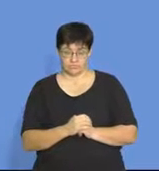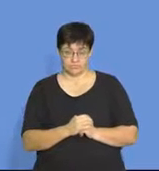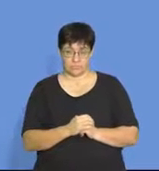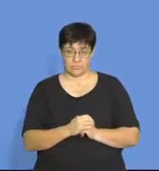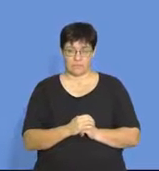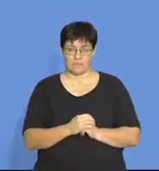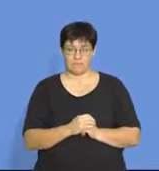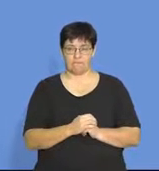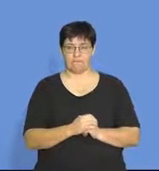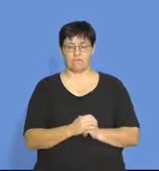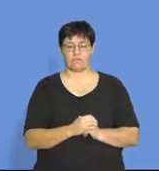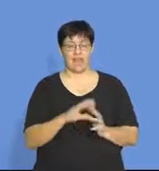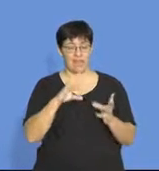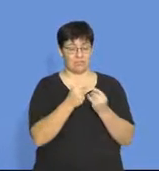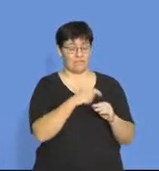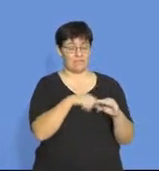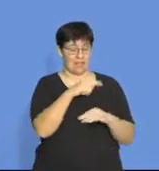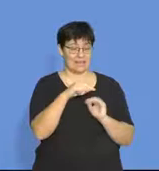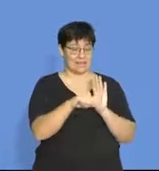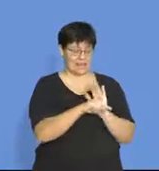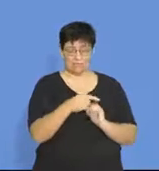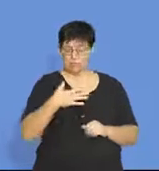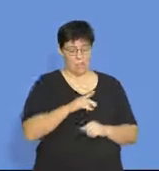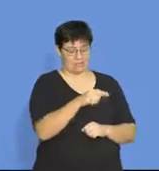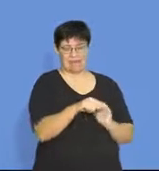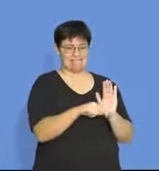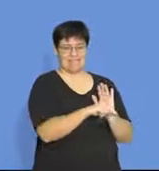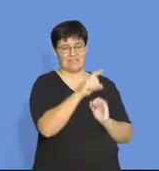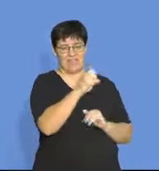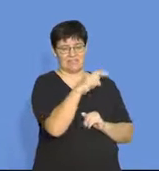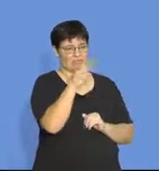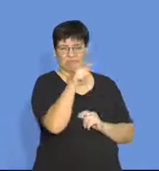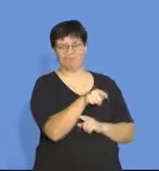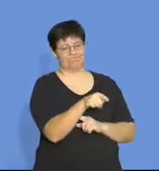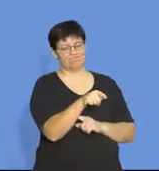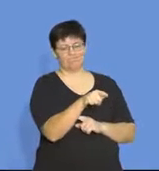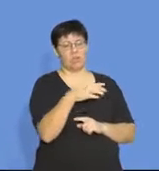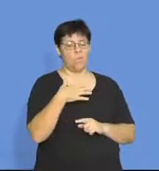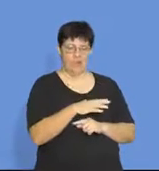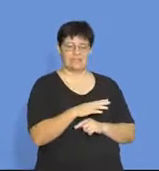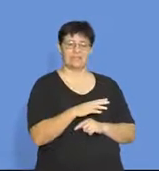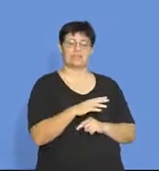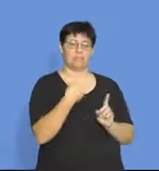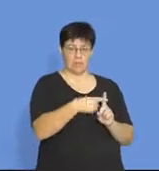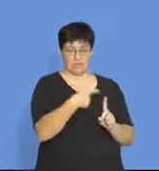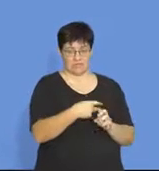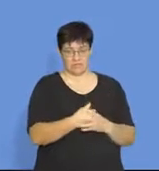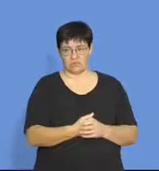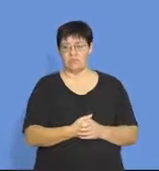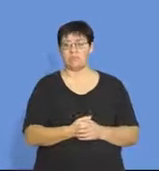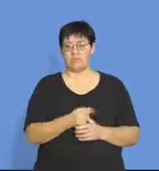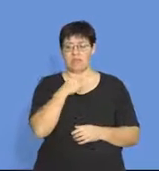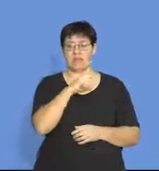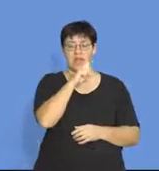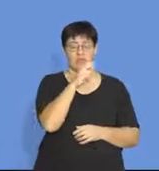right? Then I will divide everything by negative because I can't deal with the x squared being negative.